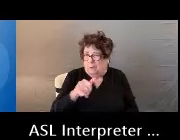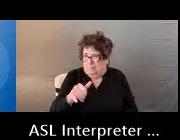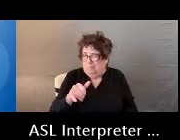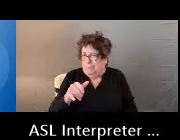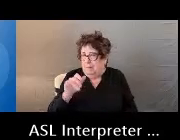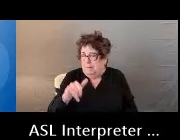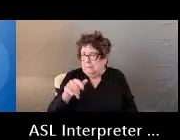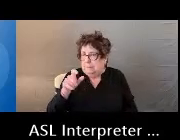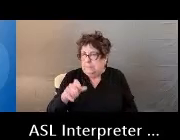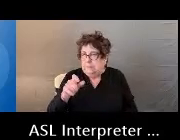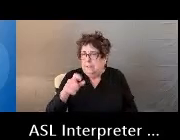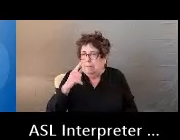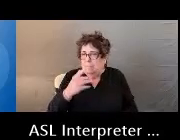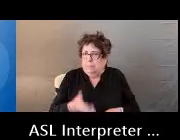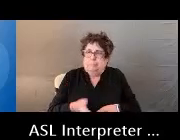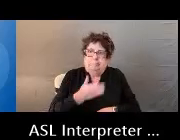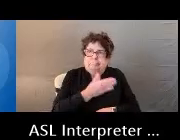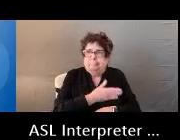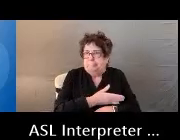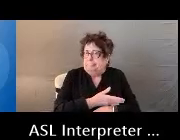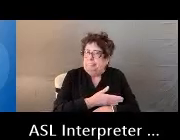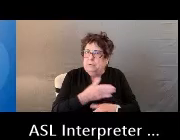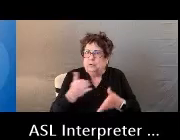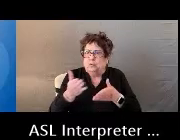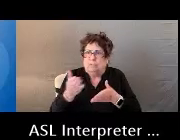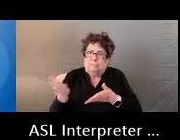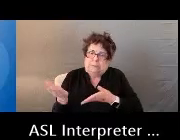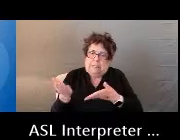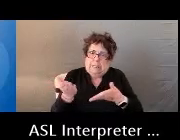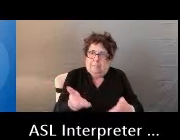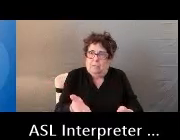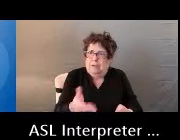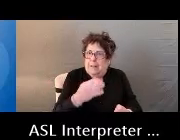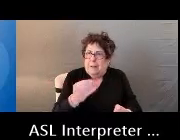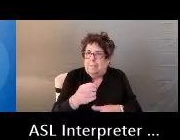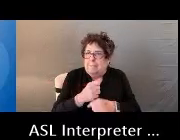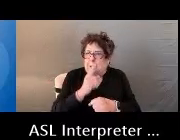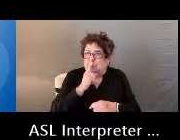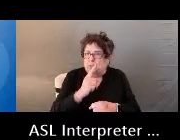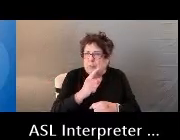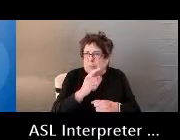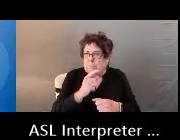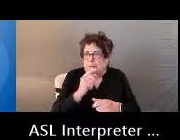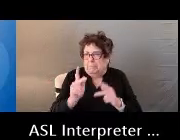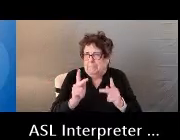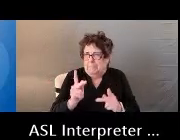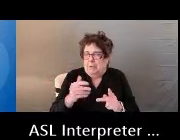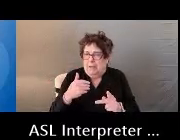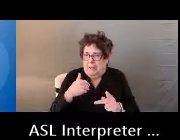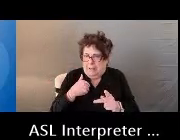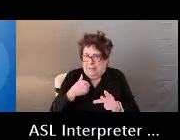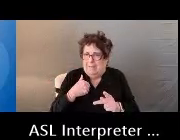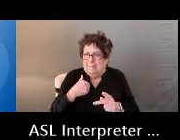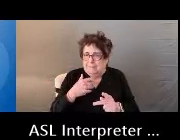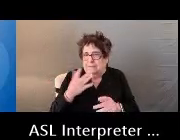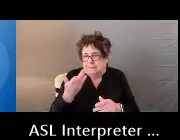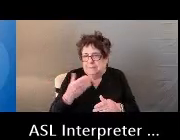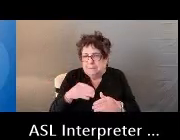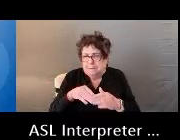service delivery and ensure that individuals receive the support that they need to access services. So